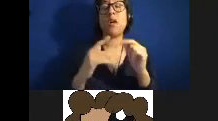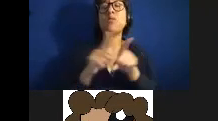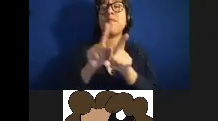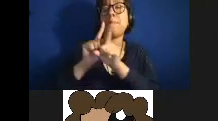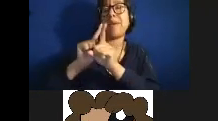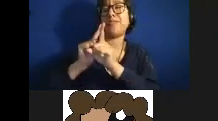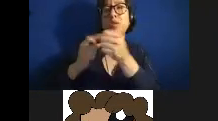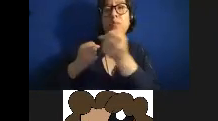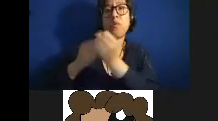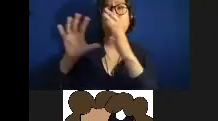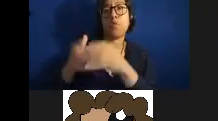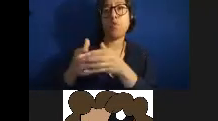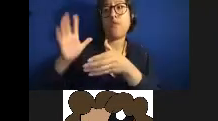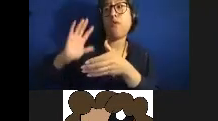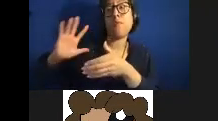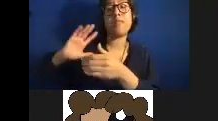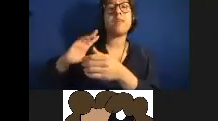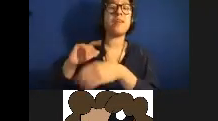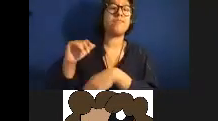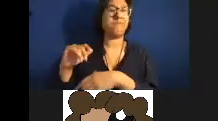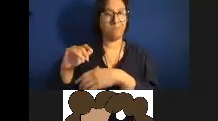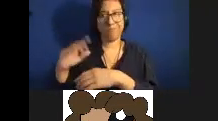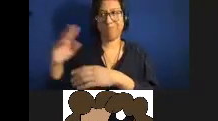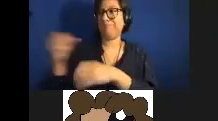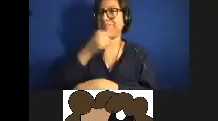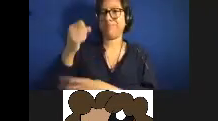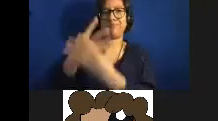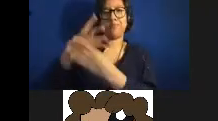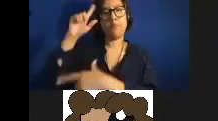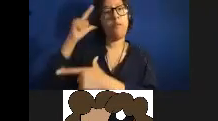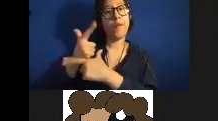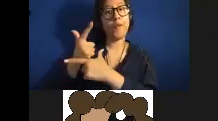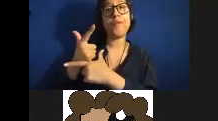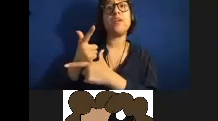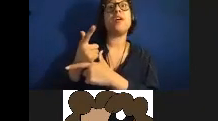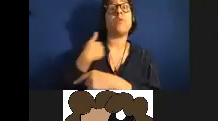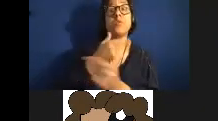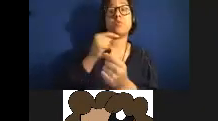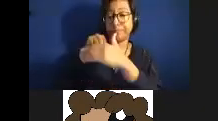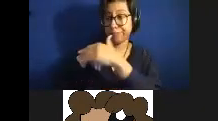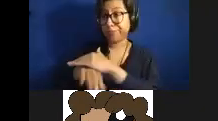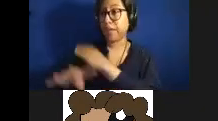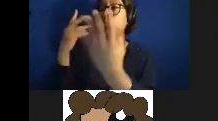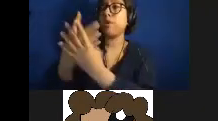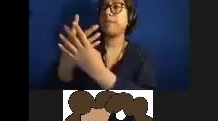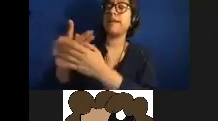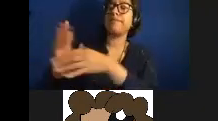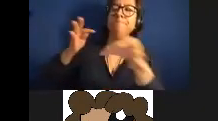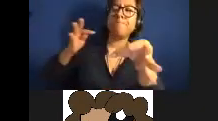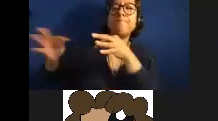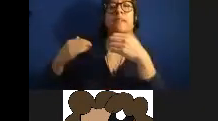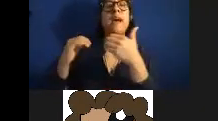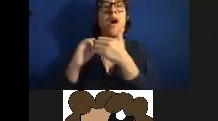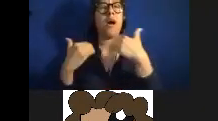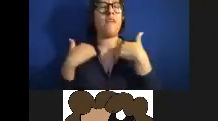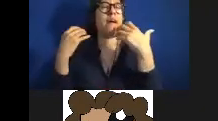for our formerly incarcerated brothers. We also go inside of the prisons and we teach the men how to be in healthy relationships. So I wanted to kind of lay that as